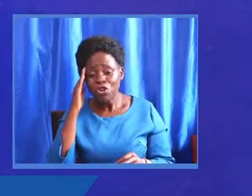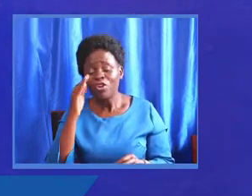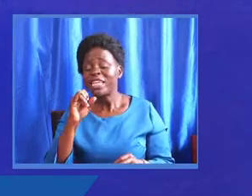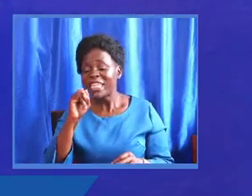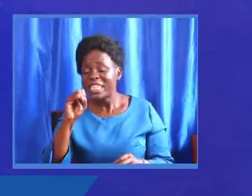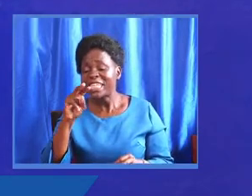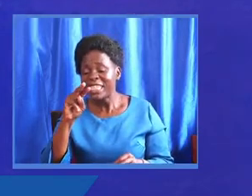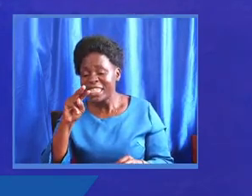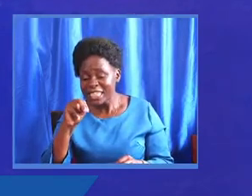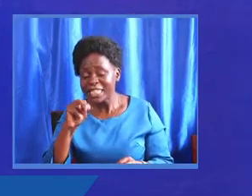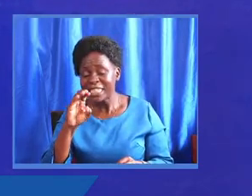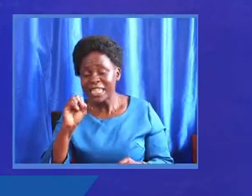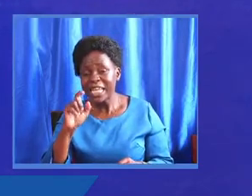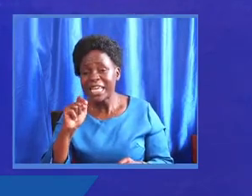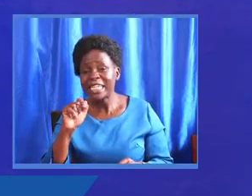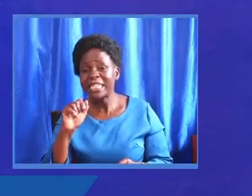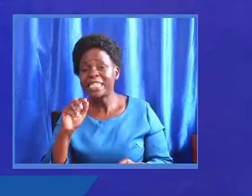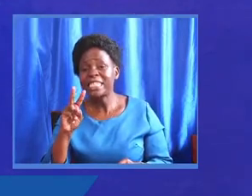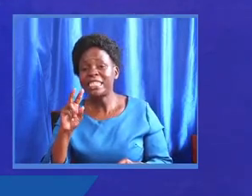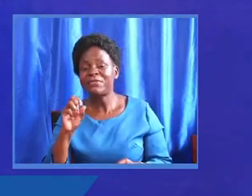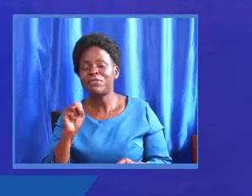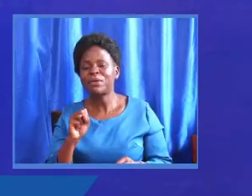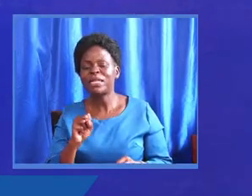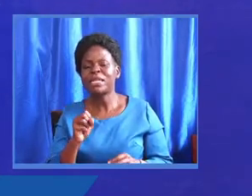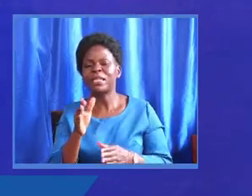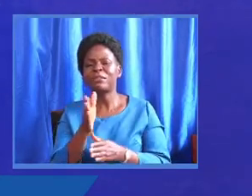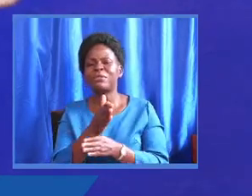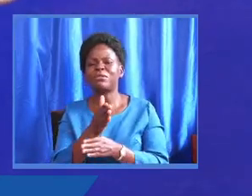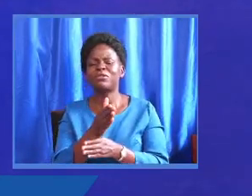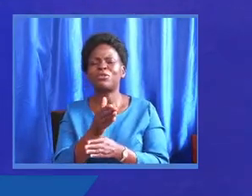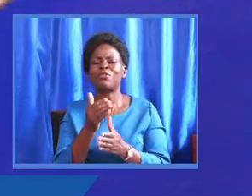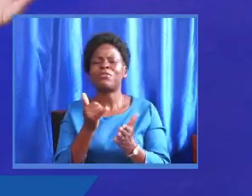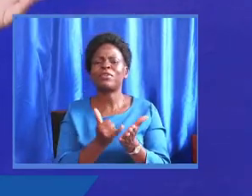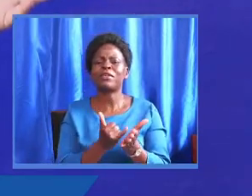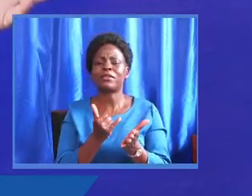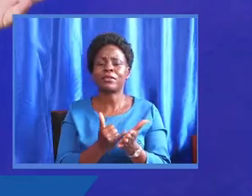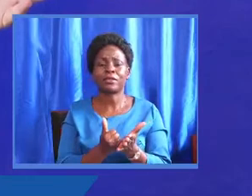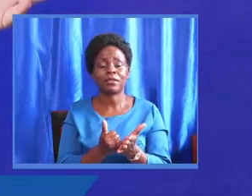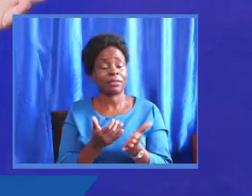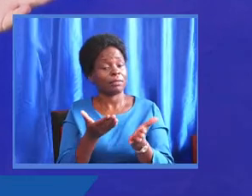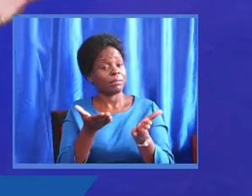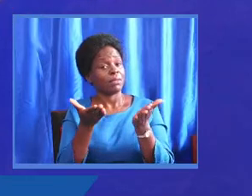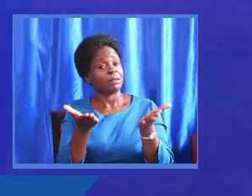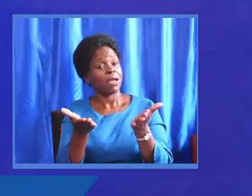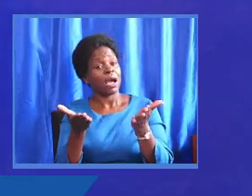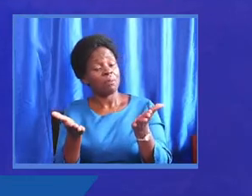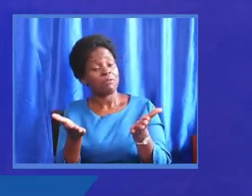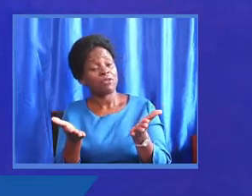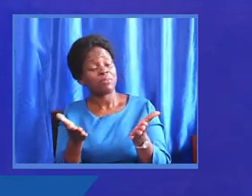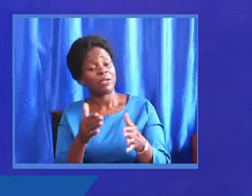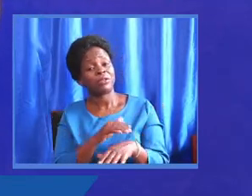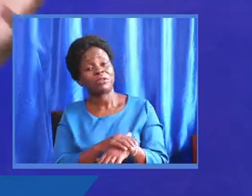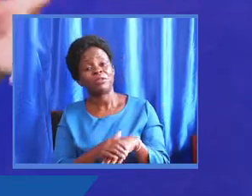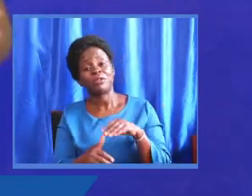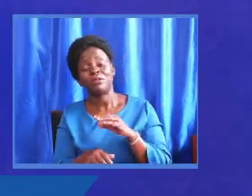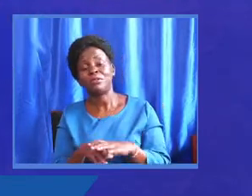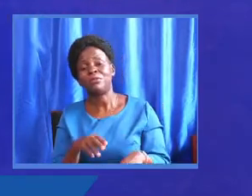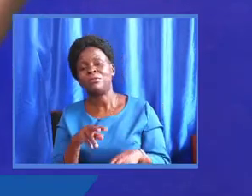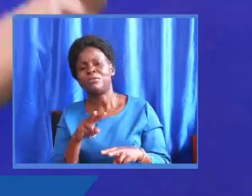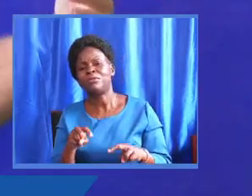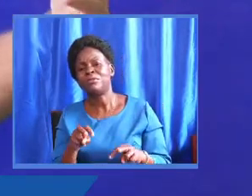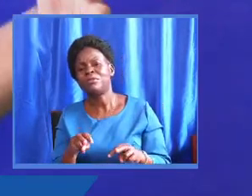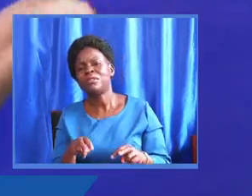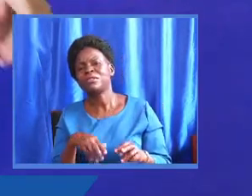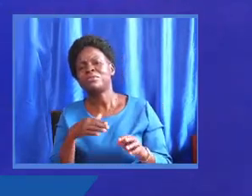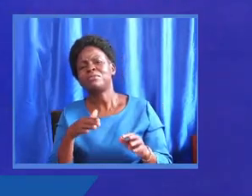the investment, Minister of Investment, they have an office where they offer you export processing zones, they have their